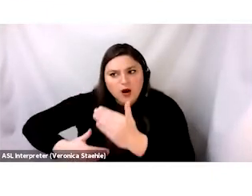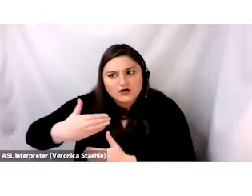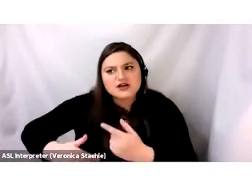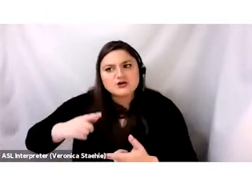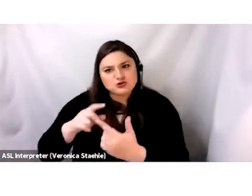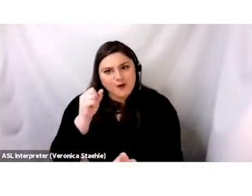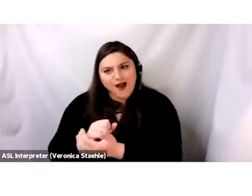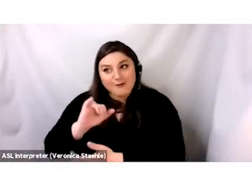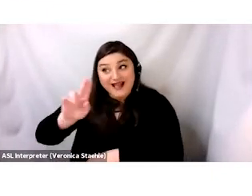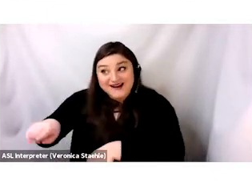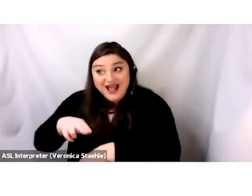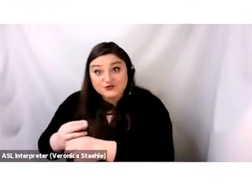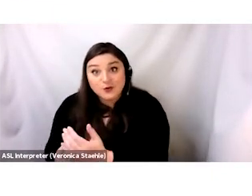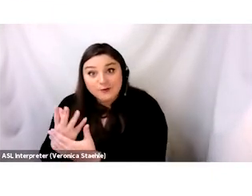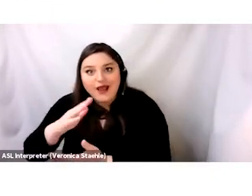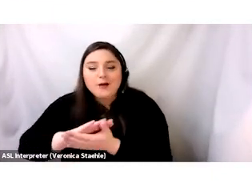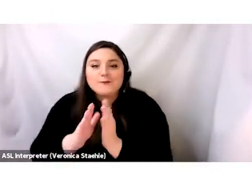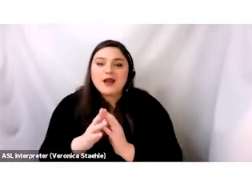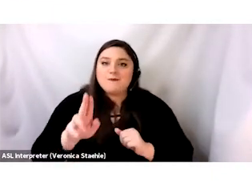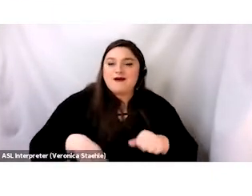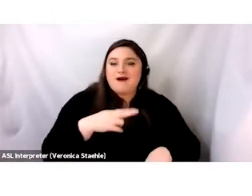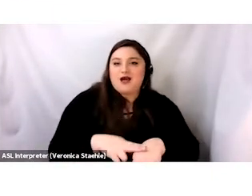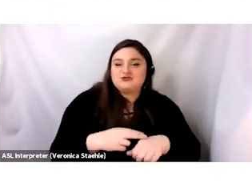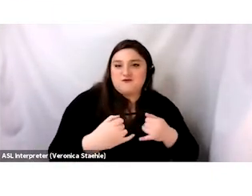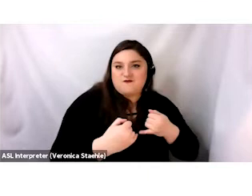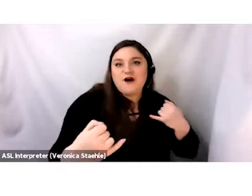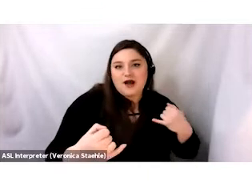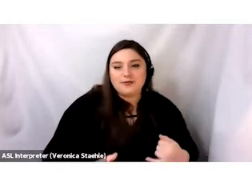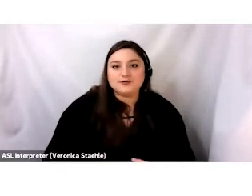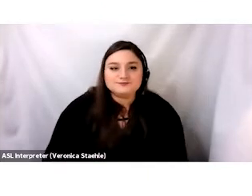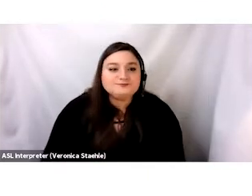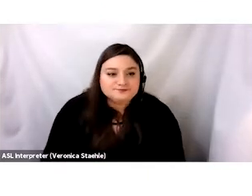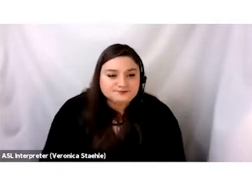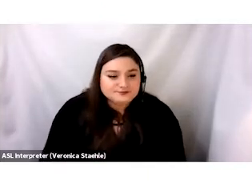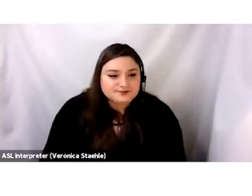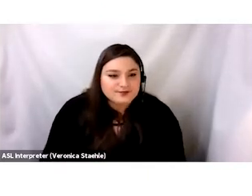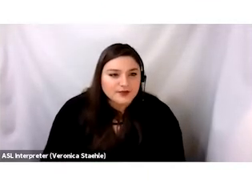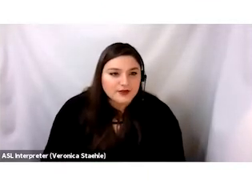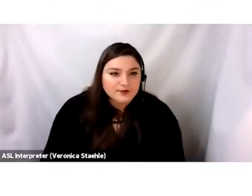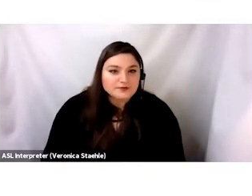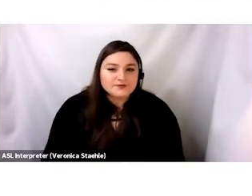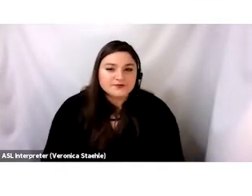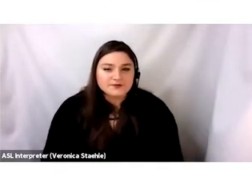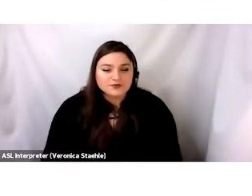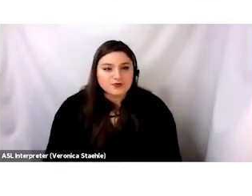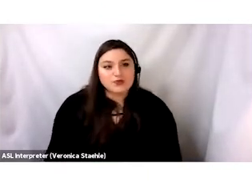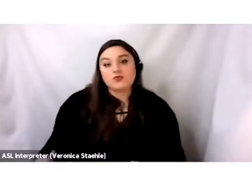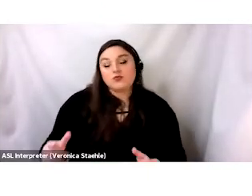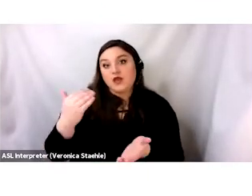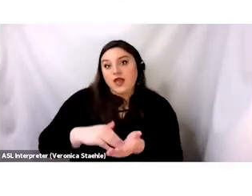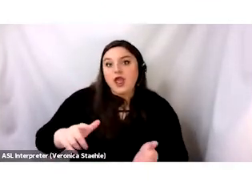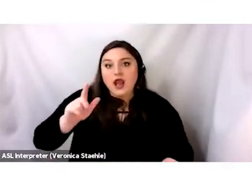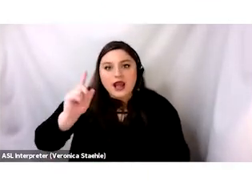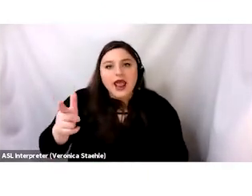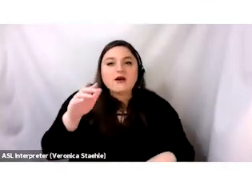natural fiber. And so, almost simultaneously, but a few thousand years later on the Pacific coasts, indigenous